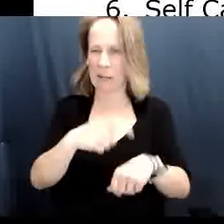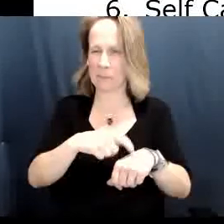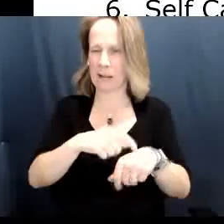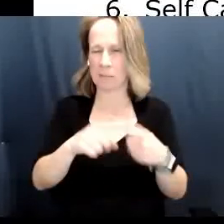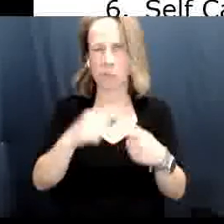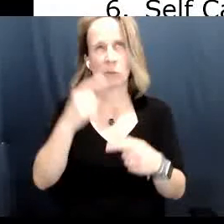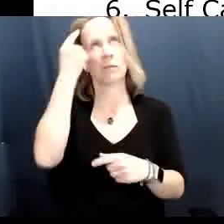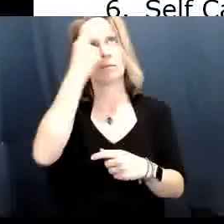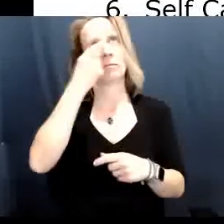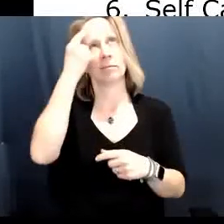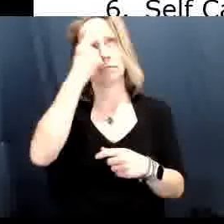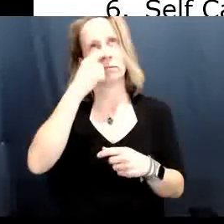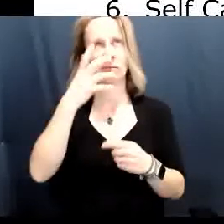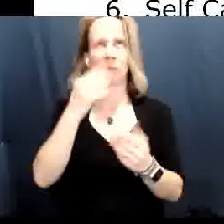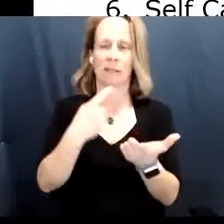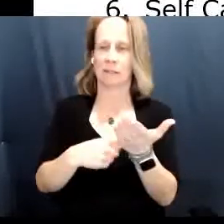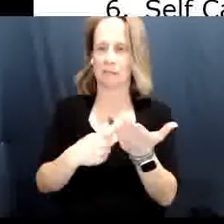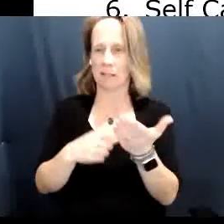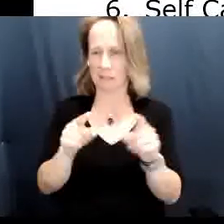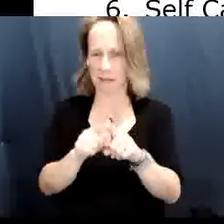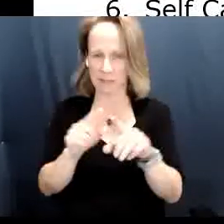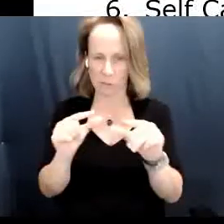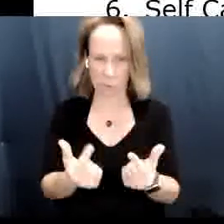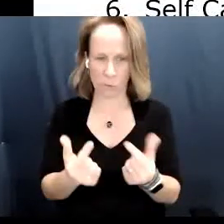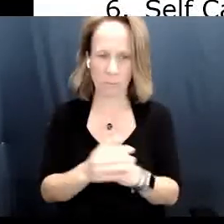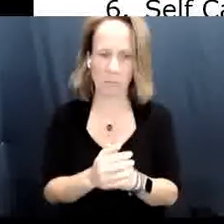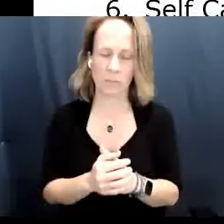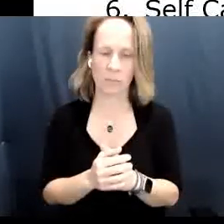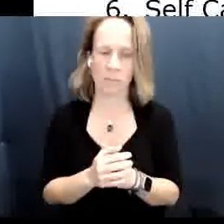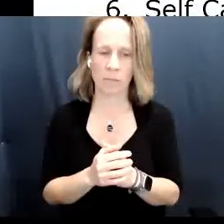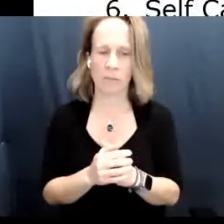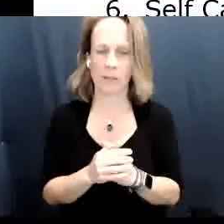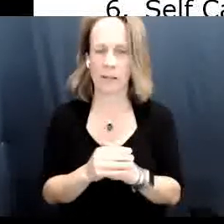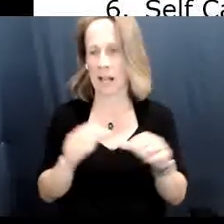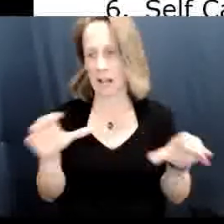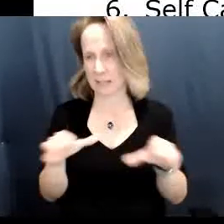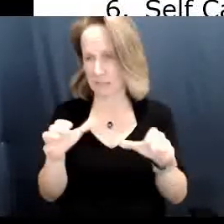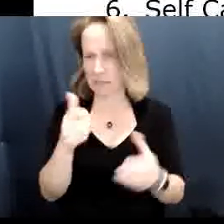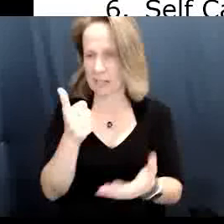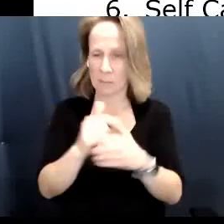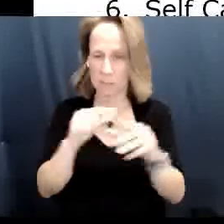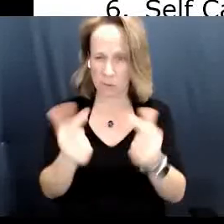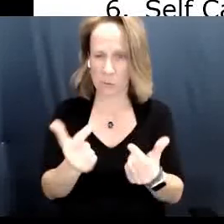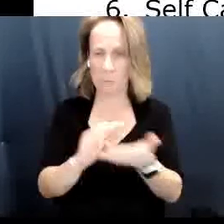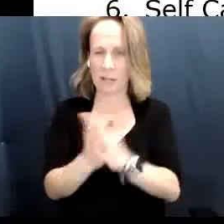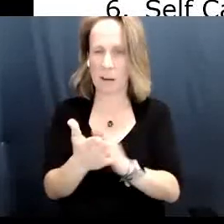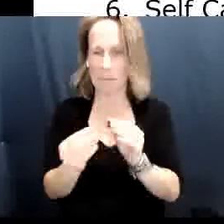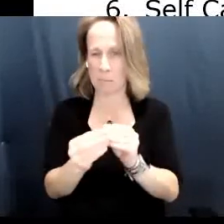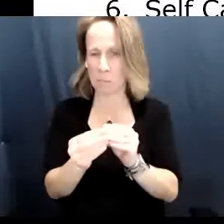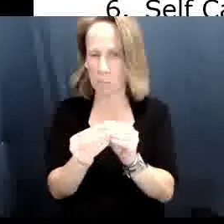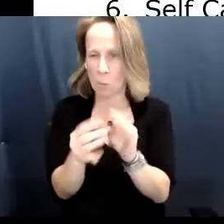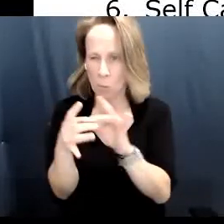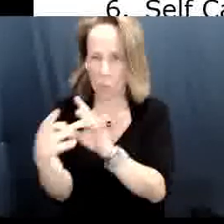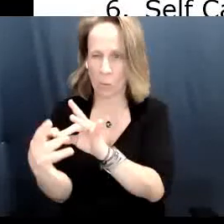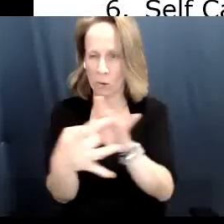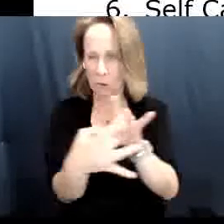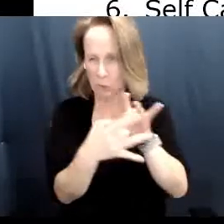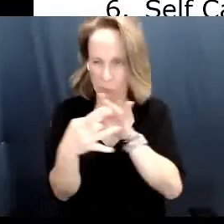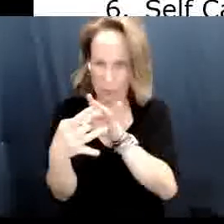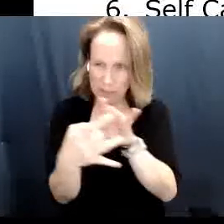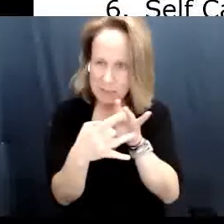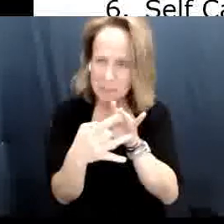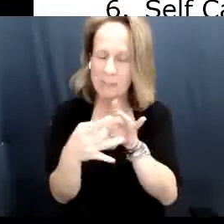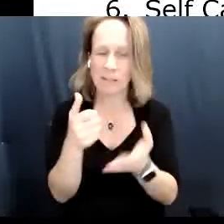group. Activities serve to build group cohesion, encourage members in active listening, and to